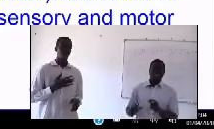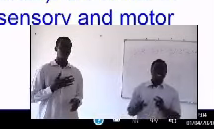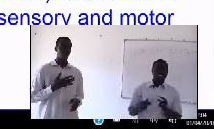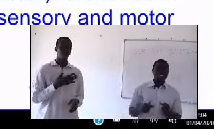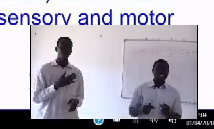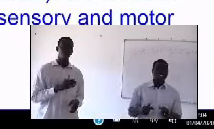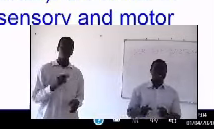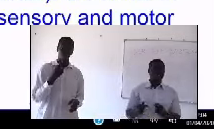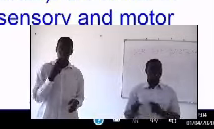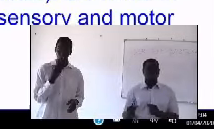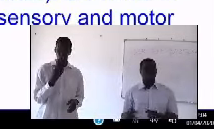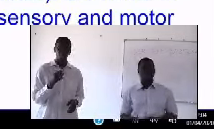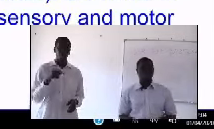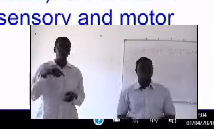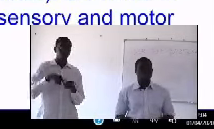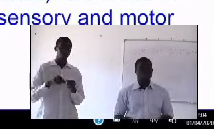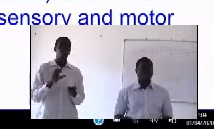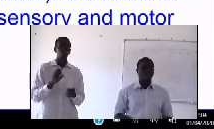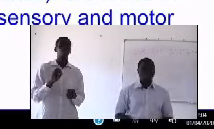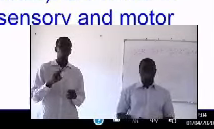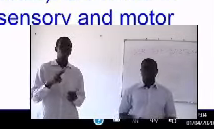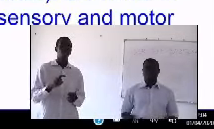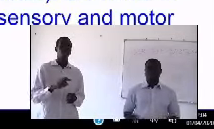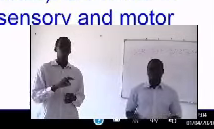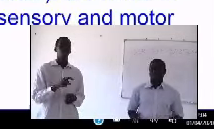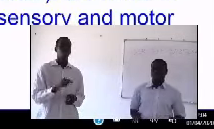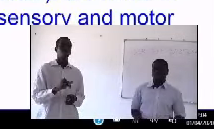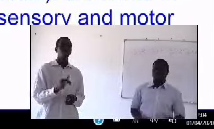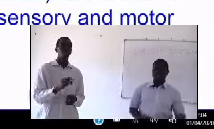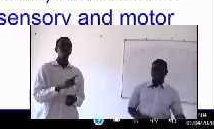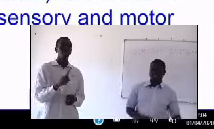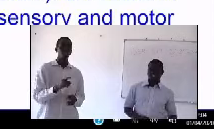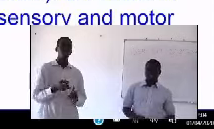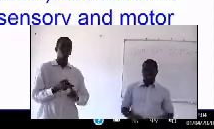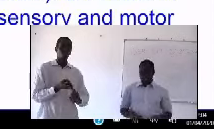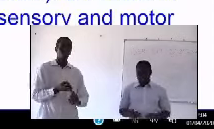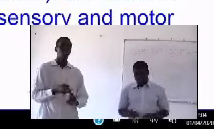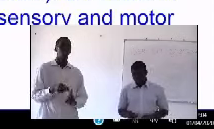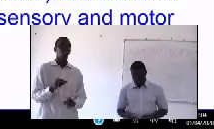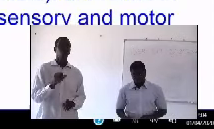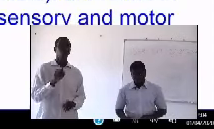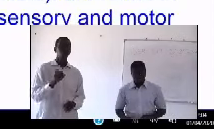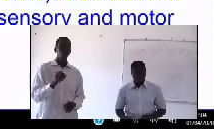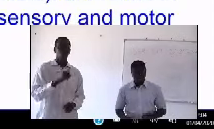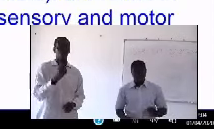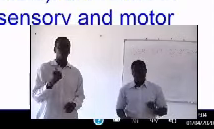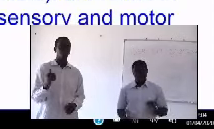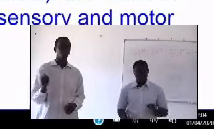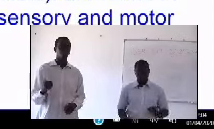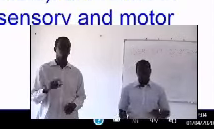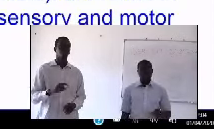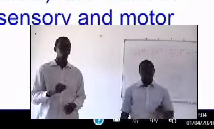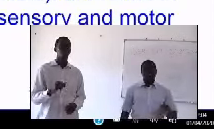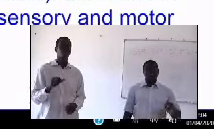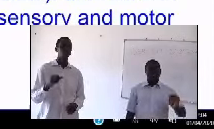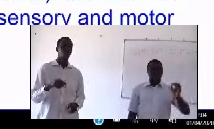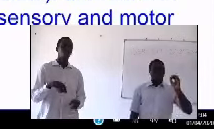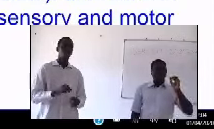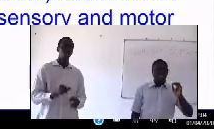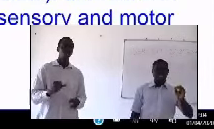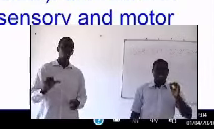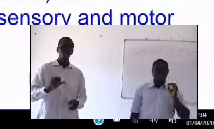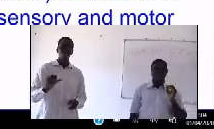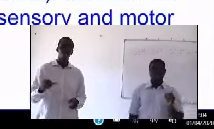in the central nervous system. They connect sensory and motor neurons with each other. They connect